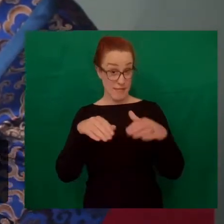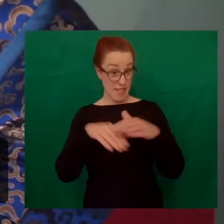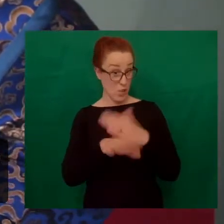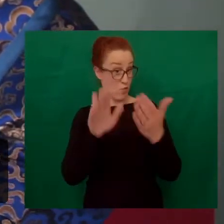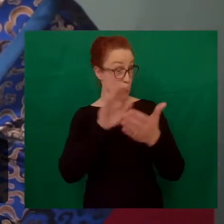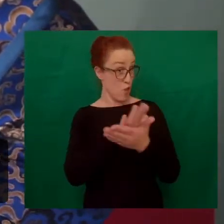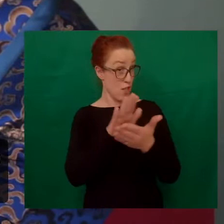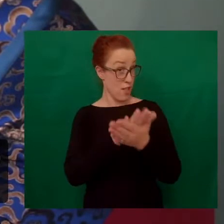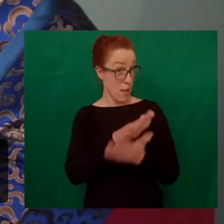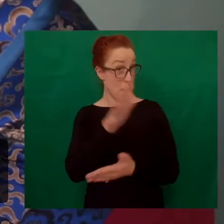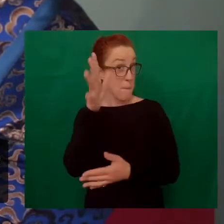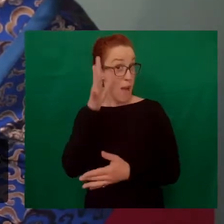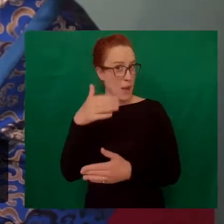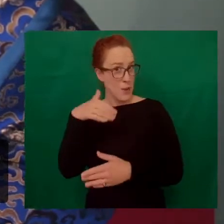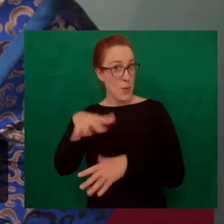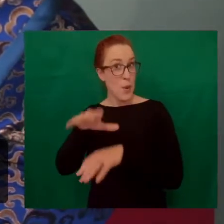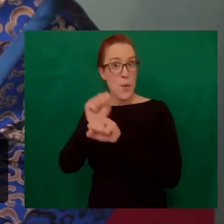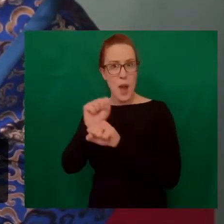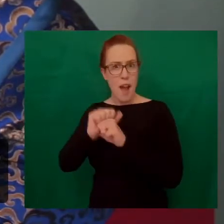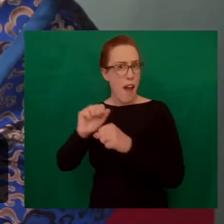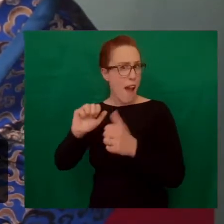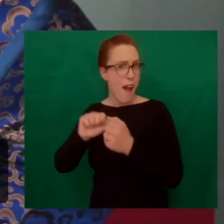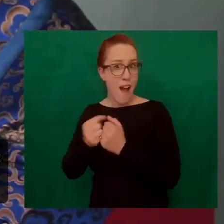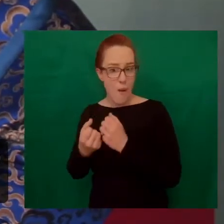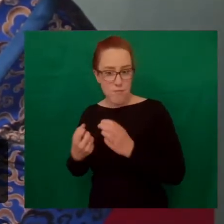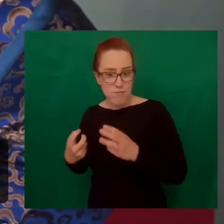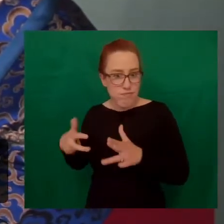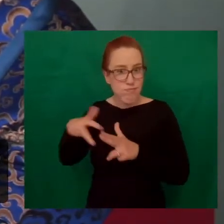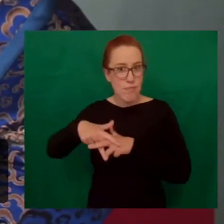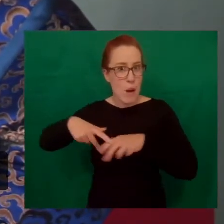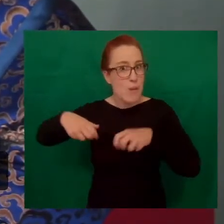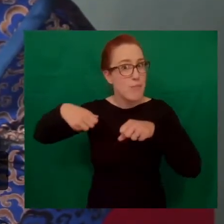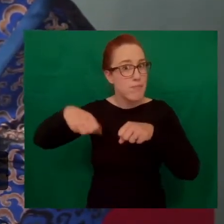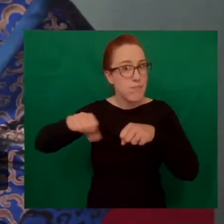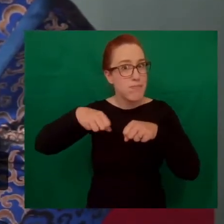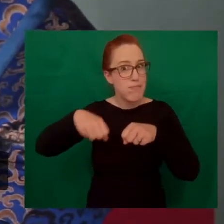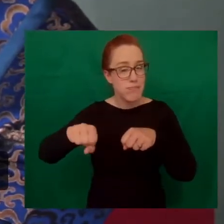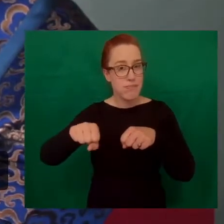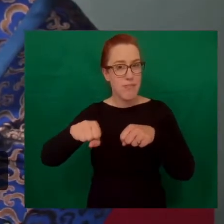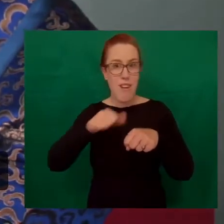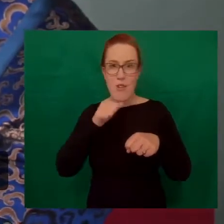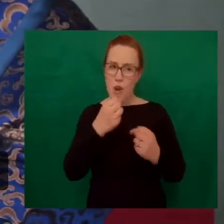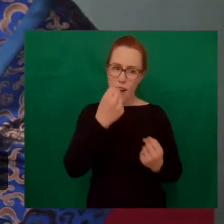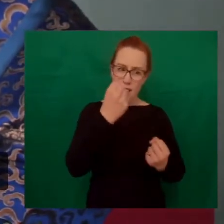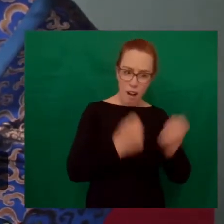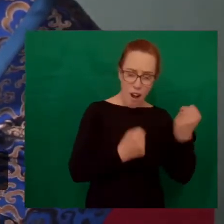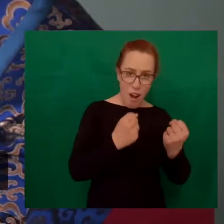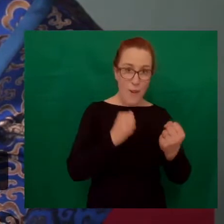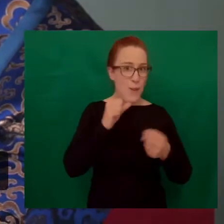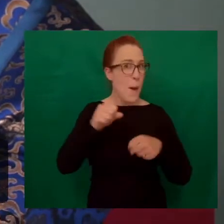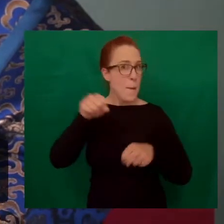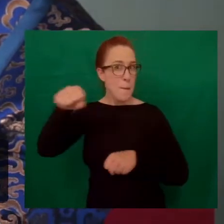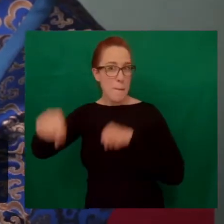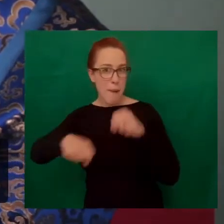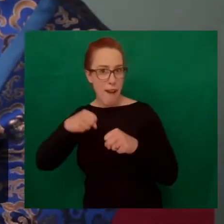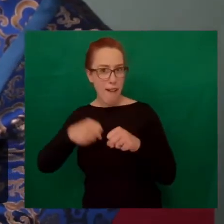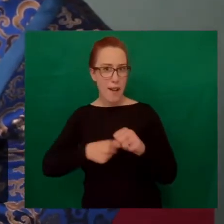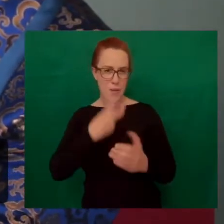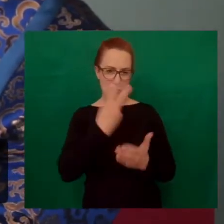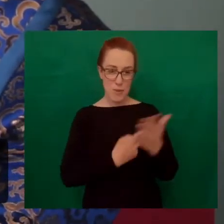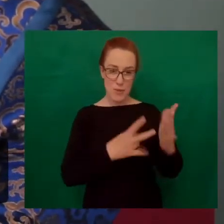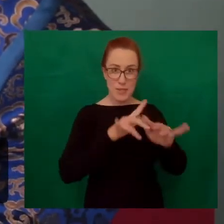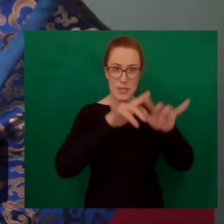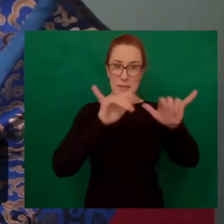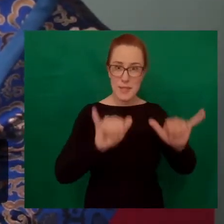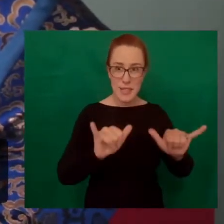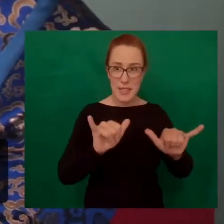While I'm in school, Maddie rides a motorcycle to work every day. It's not a car or a bicycle. It's kind of